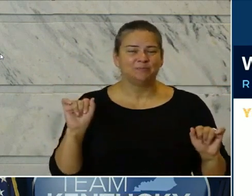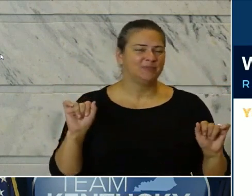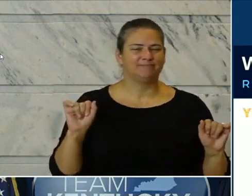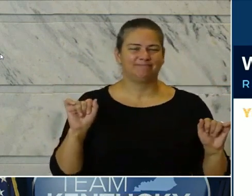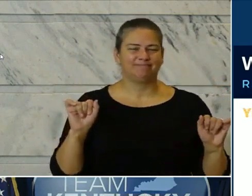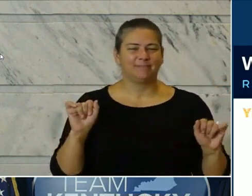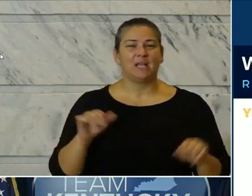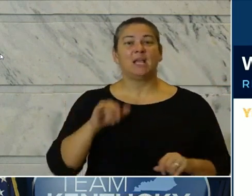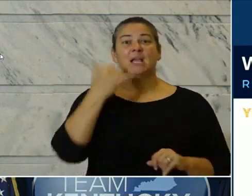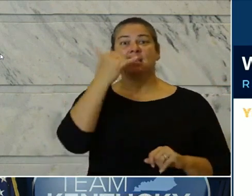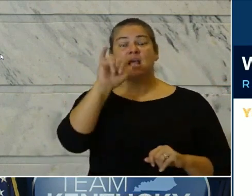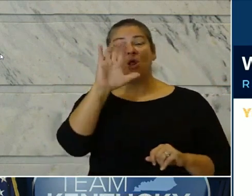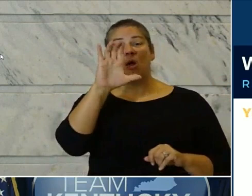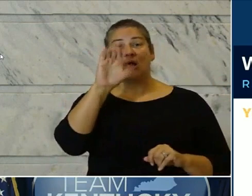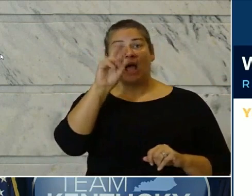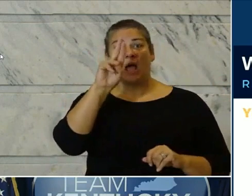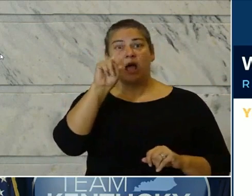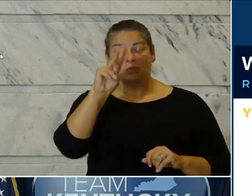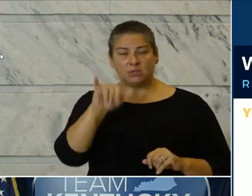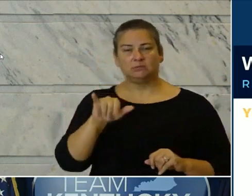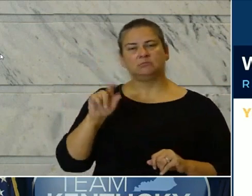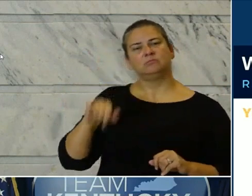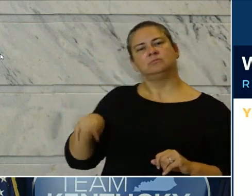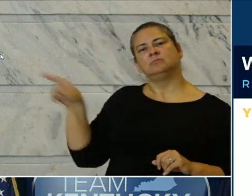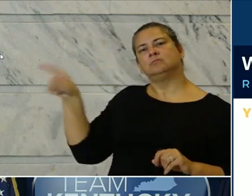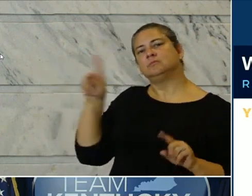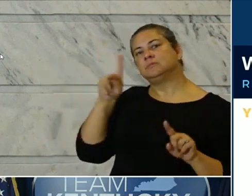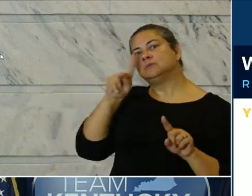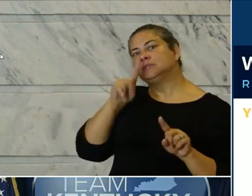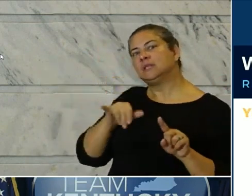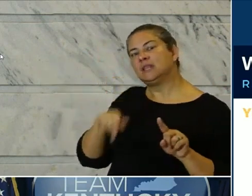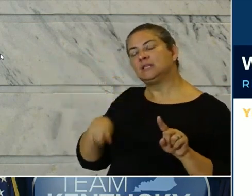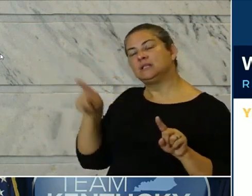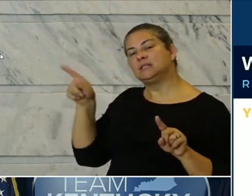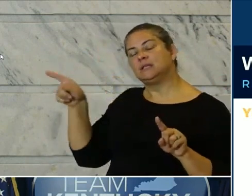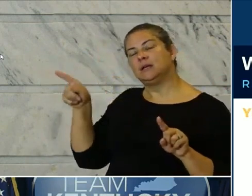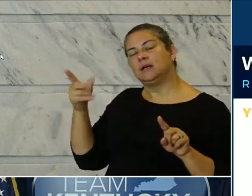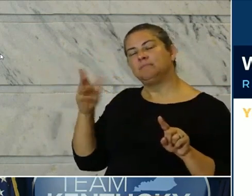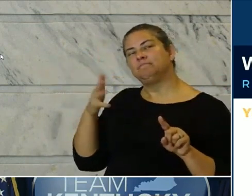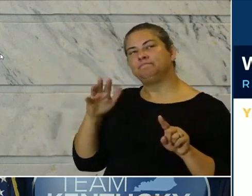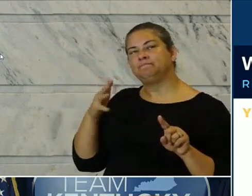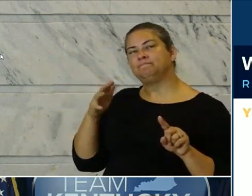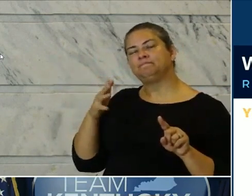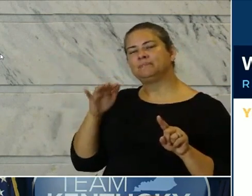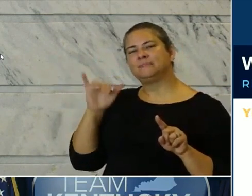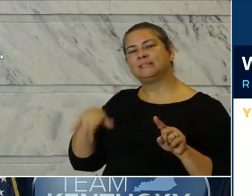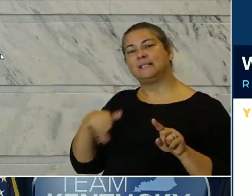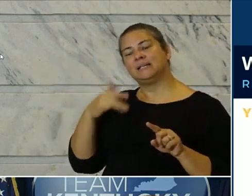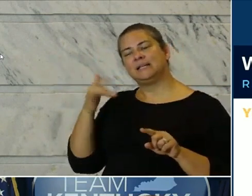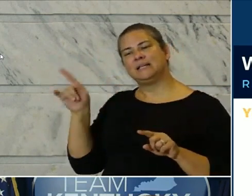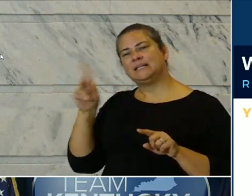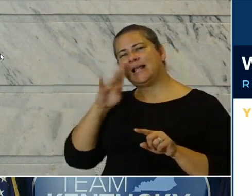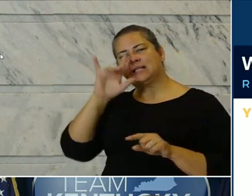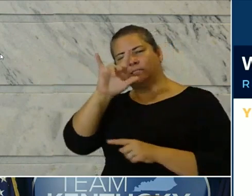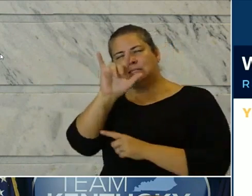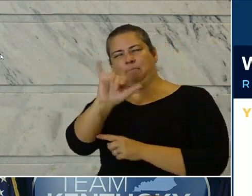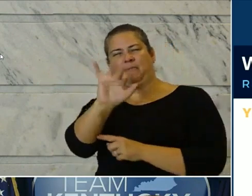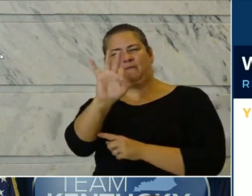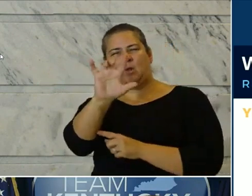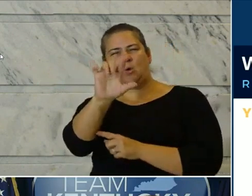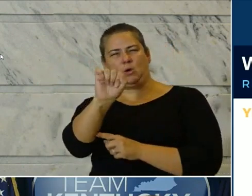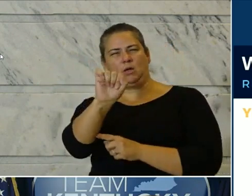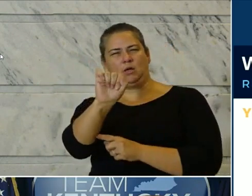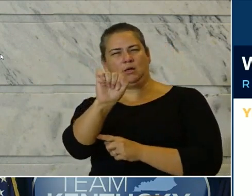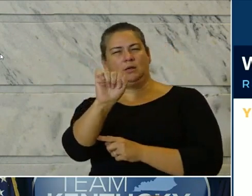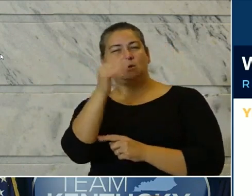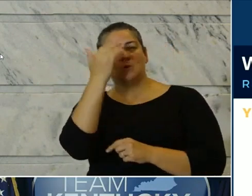yellow counties that they see, again, many of these are kind of riding that wave that we saw Florida ride, that you have a whole